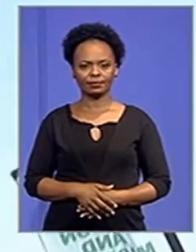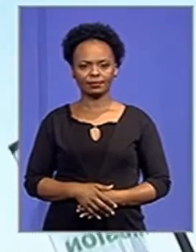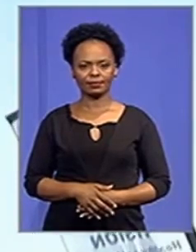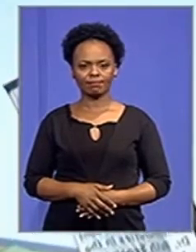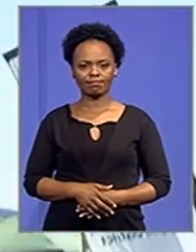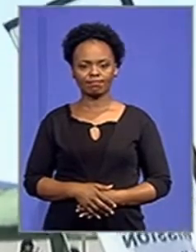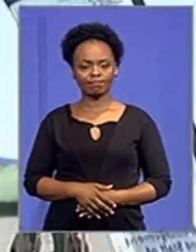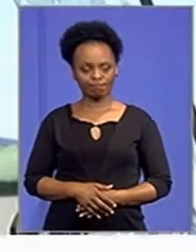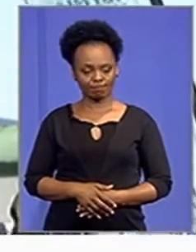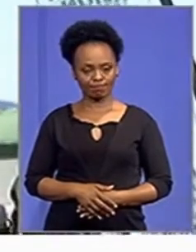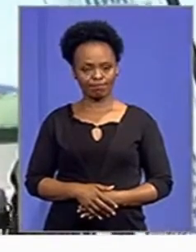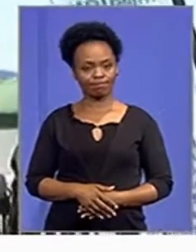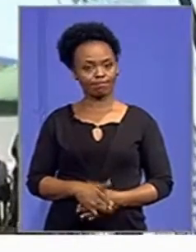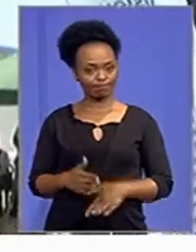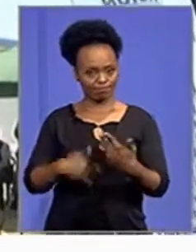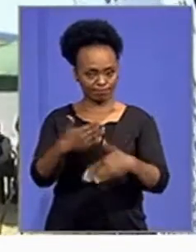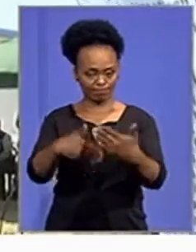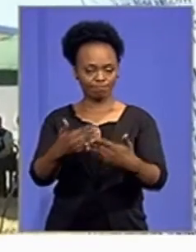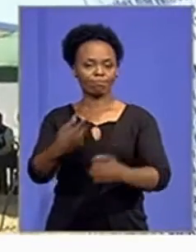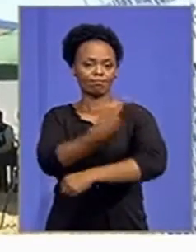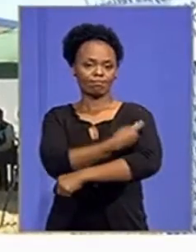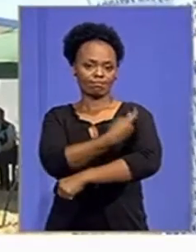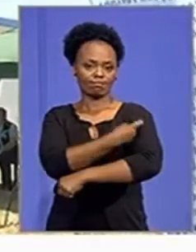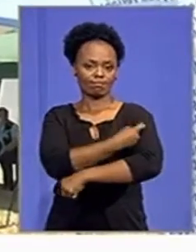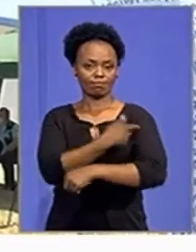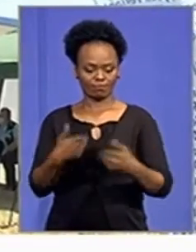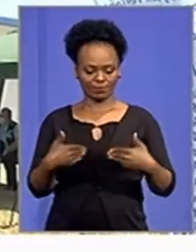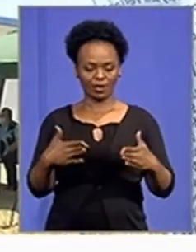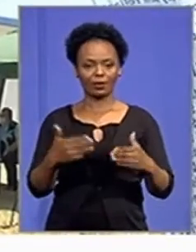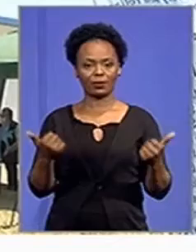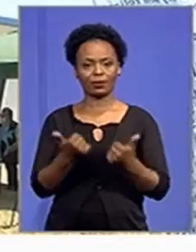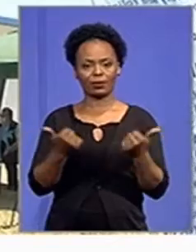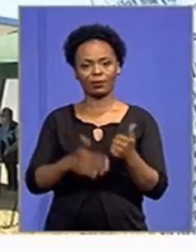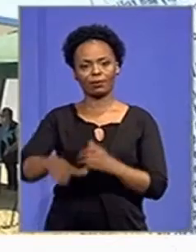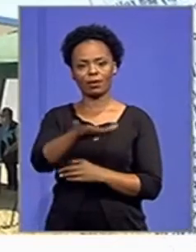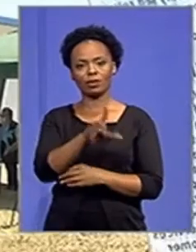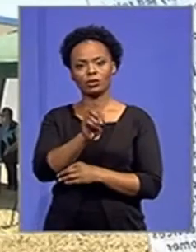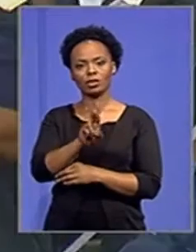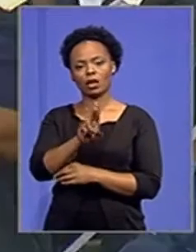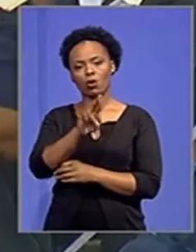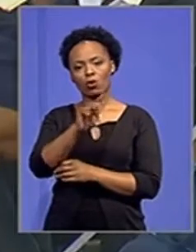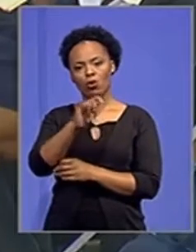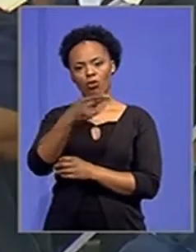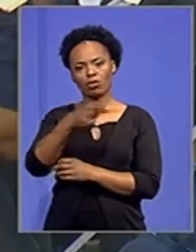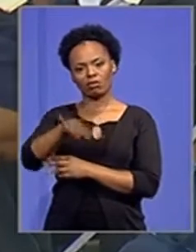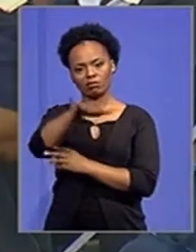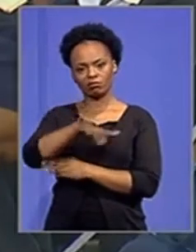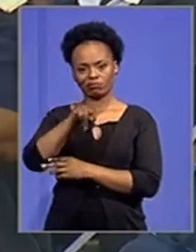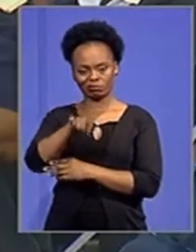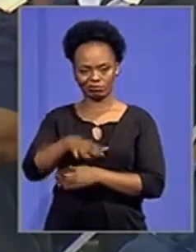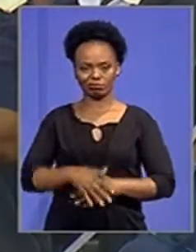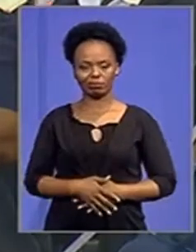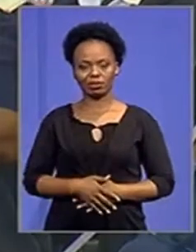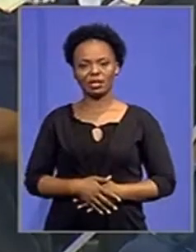Letsholo la ho entwa ha basebeletsi ba lefapha la bophelo le se le thakgotswe seterekeng sa Dr Ruth Sekgomotsi Mompati se